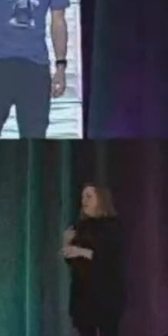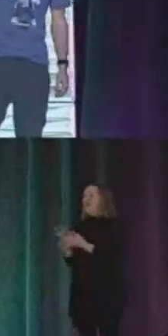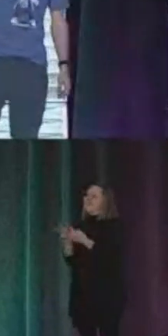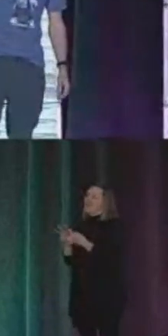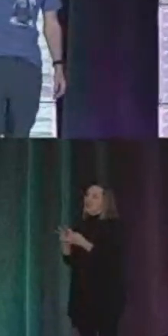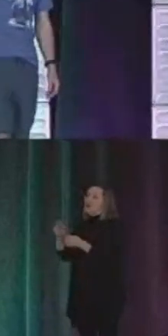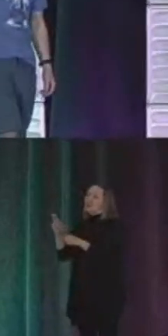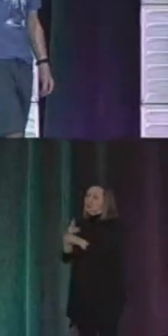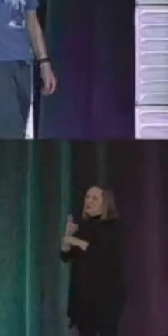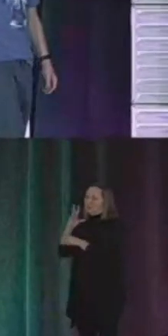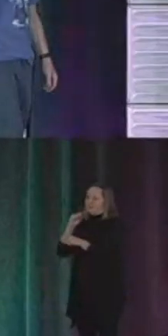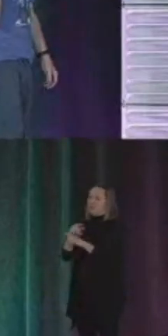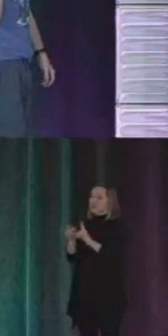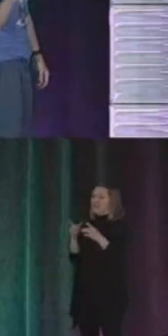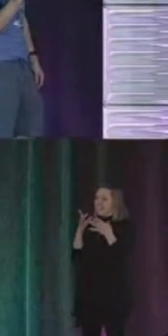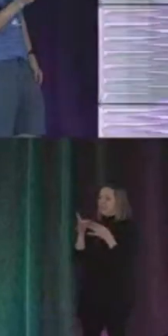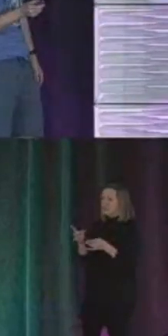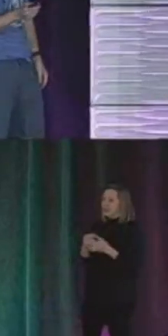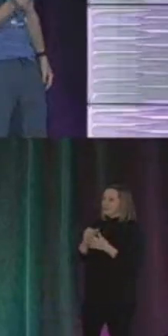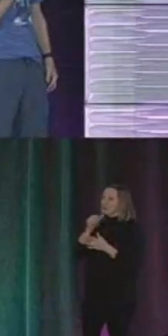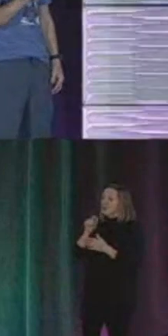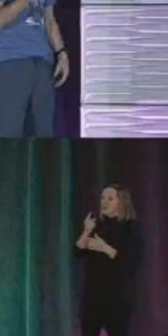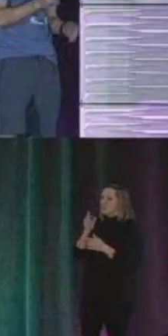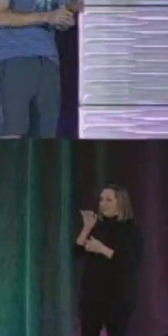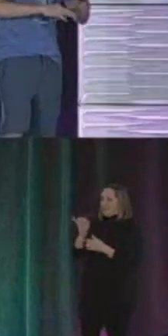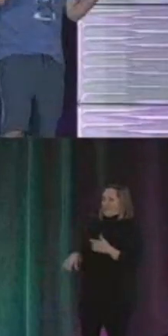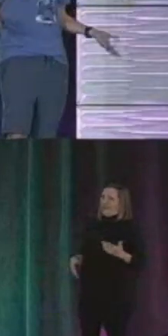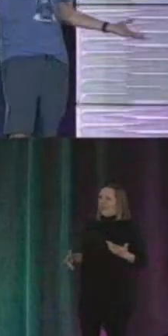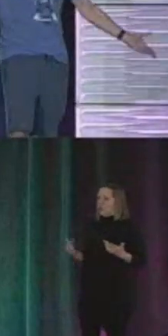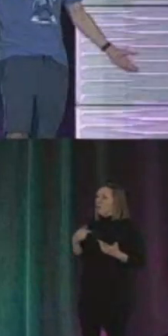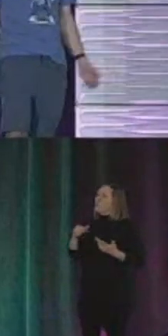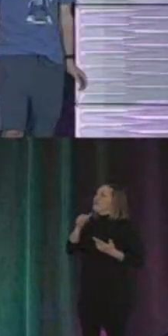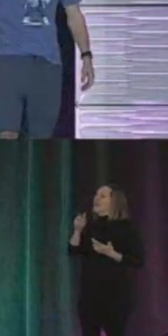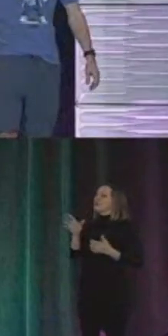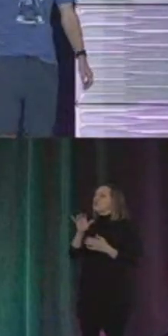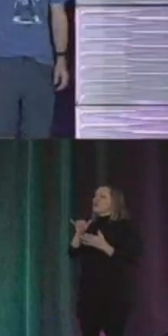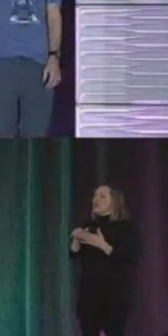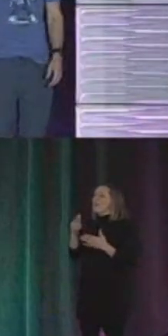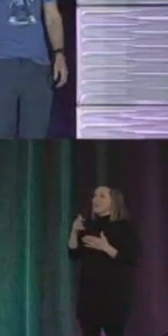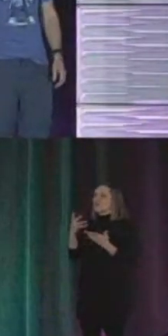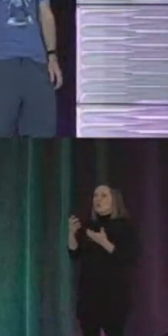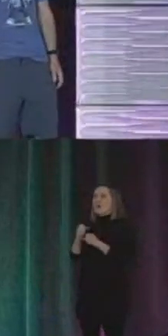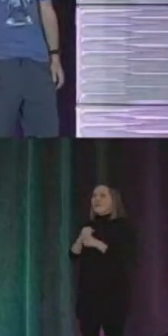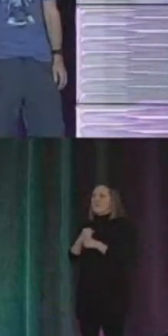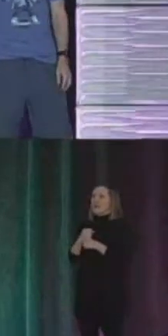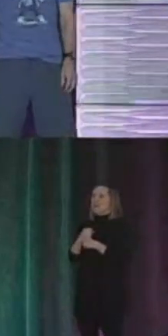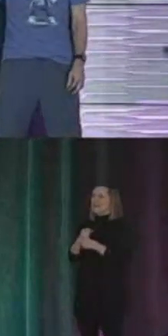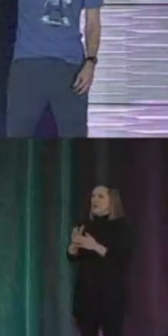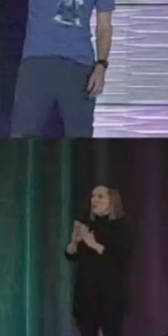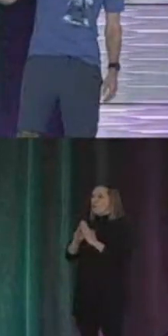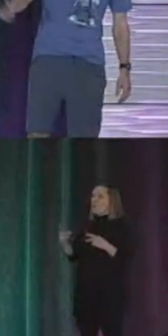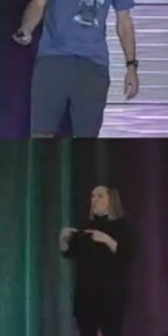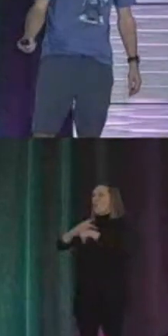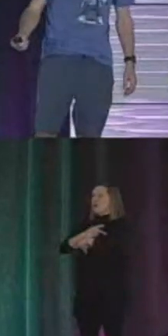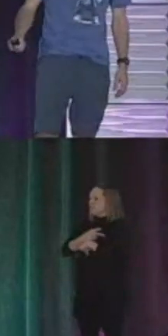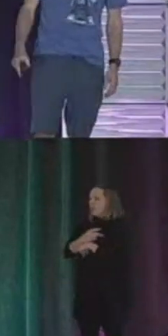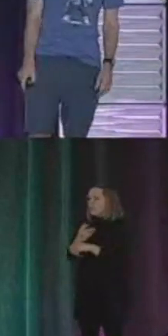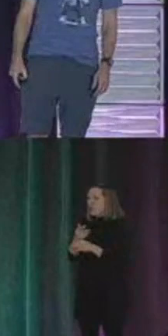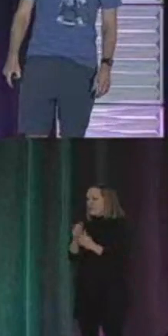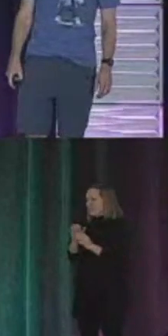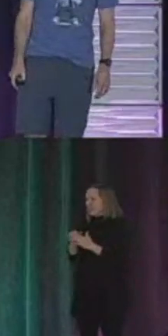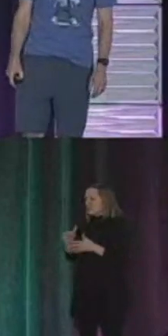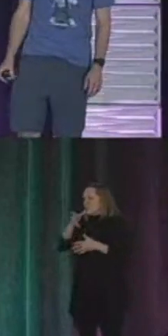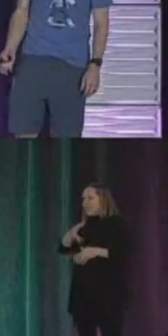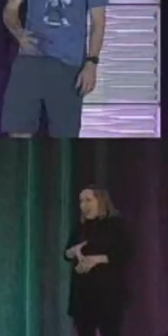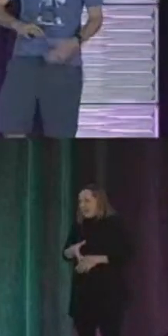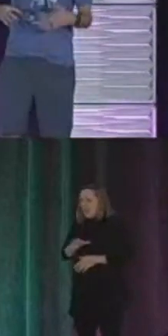concerned. What's interesting, though, it wasn't just that. We didn't just do this because we wanted to make the document request worse. We did this because we hated the